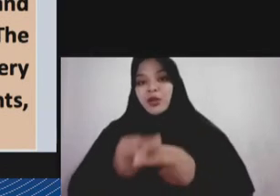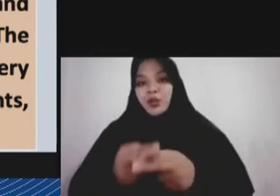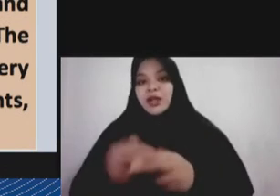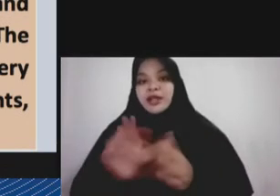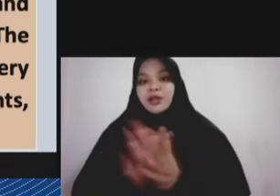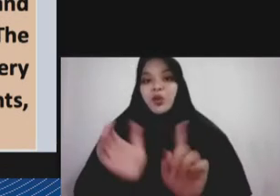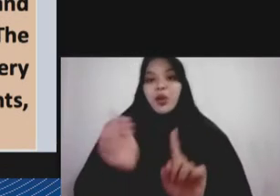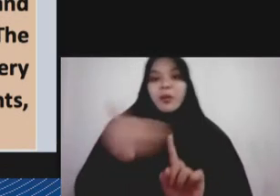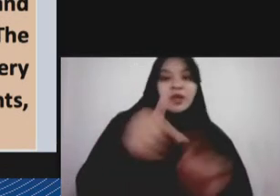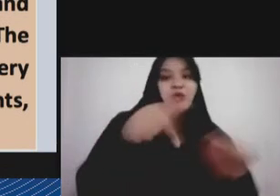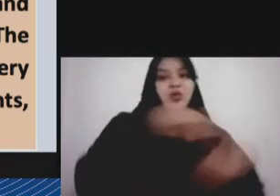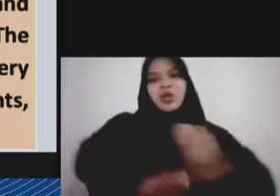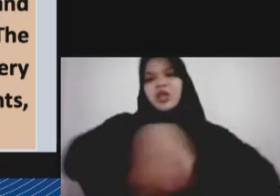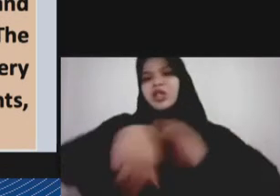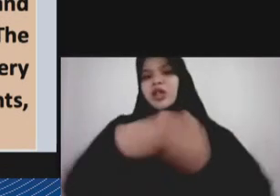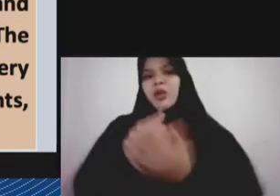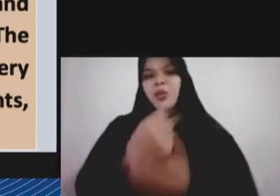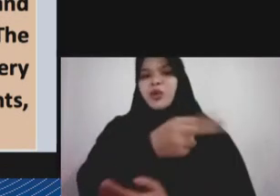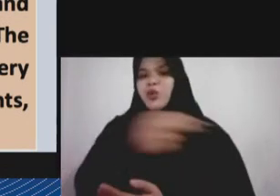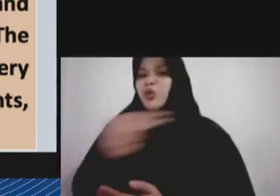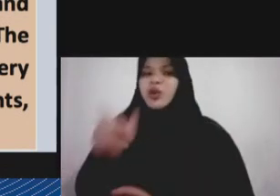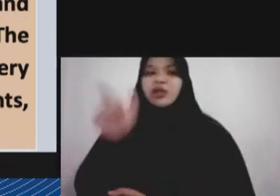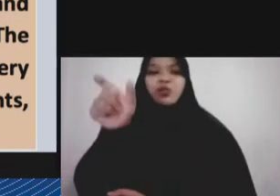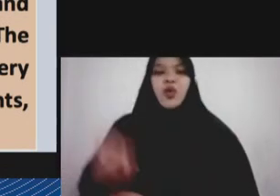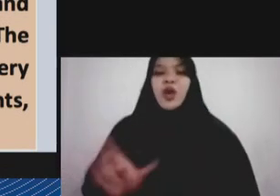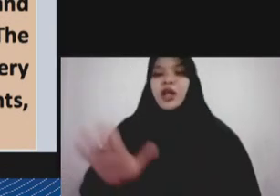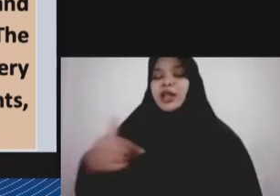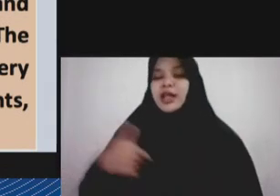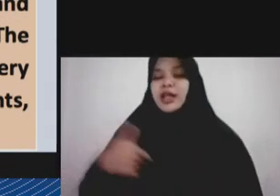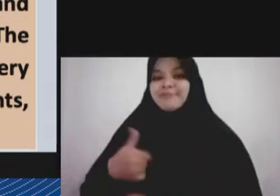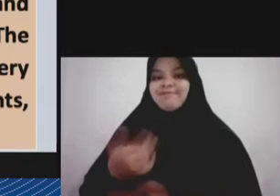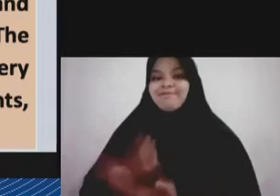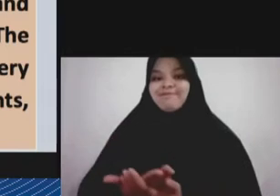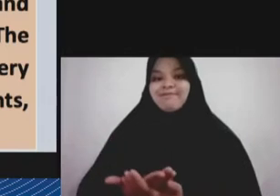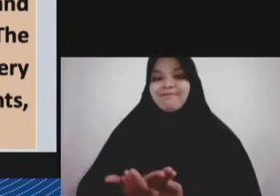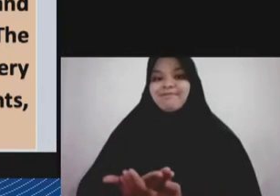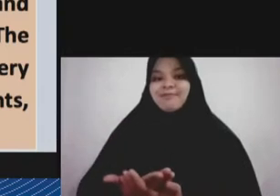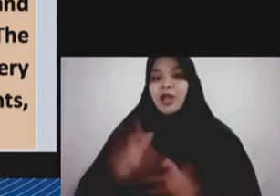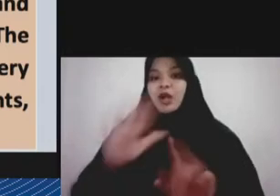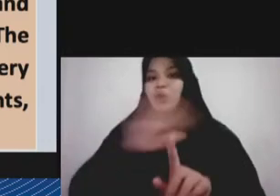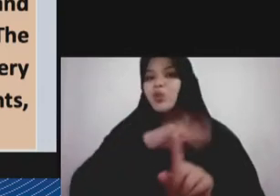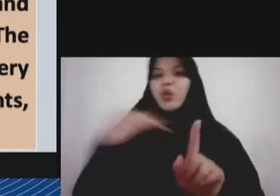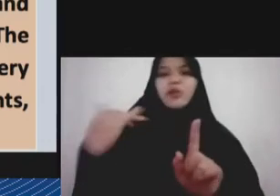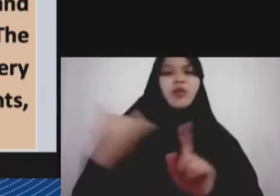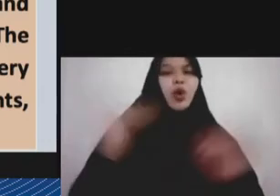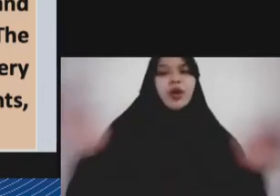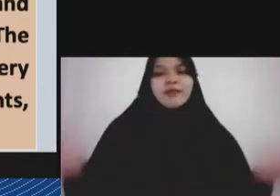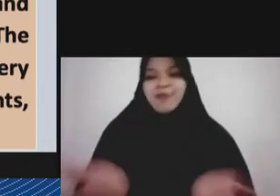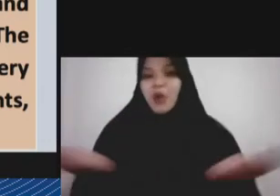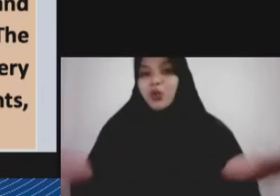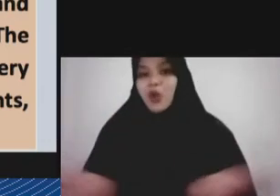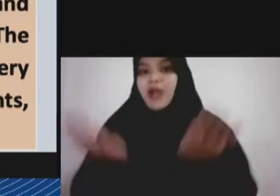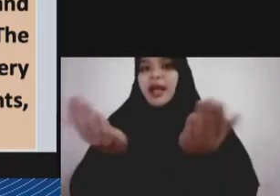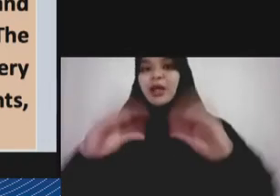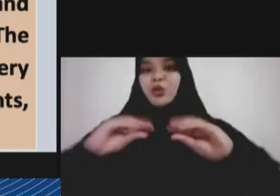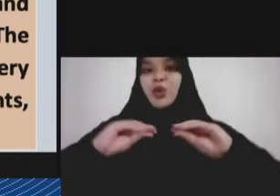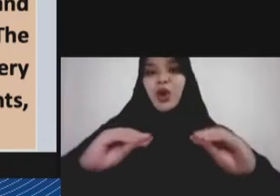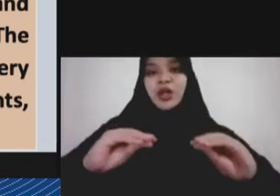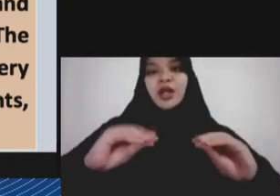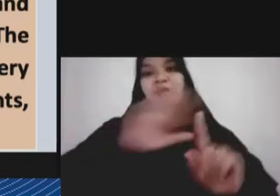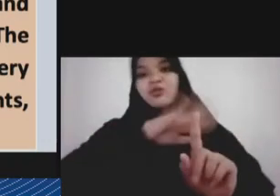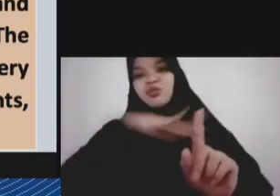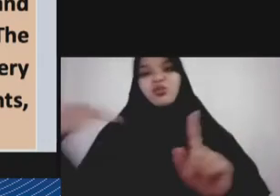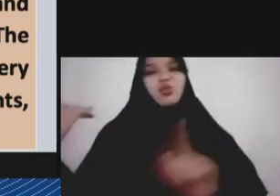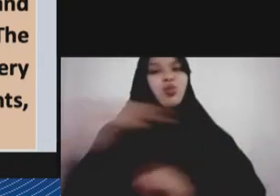all Indonesian homeland, advances public welfare, educates the nation's life, and participates in